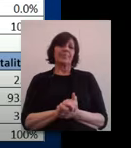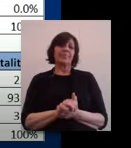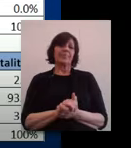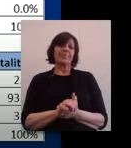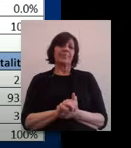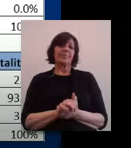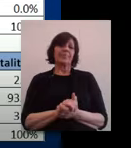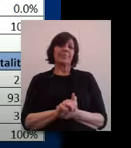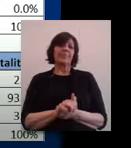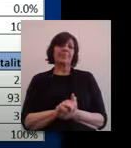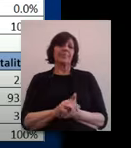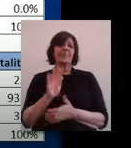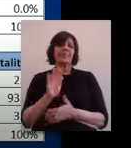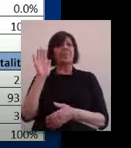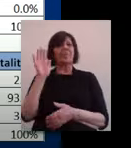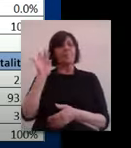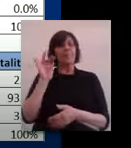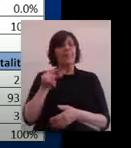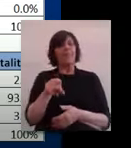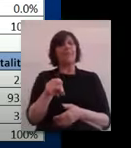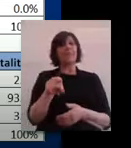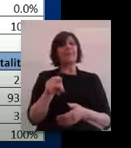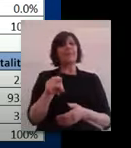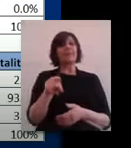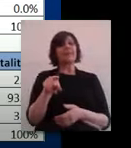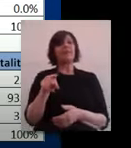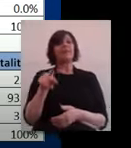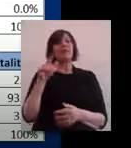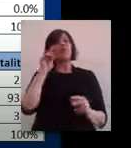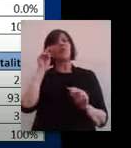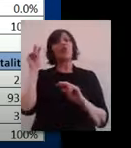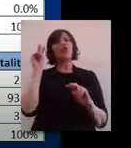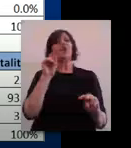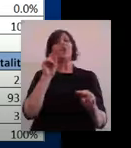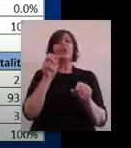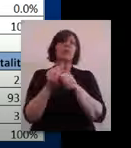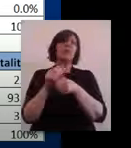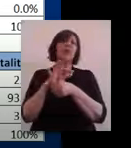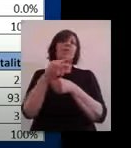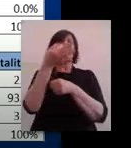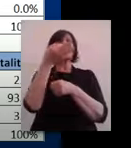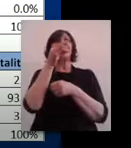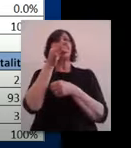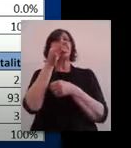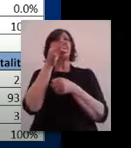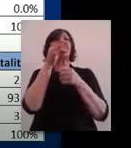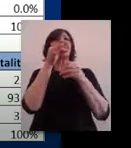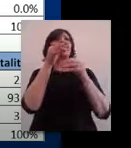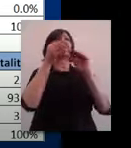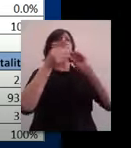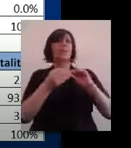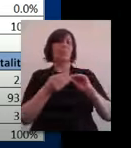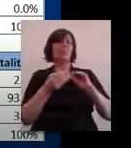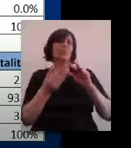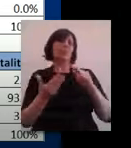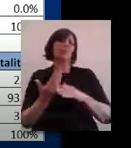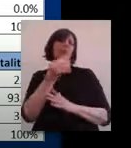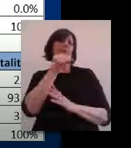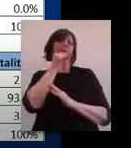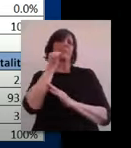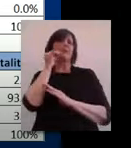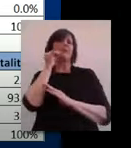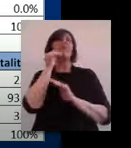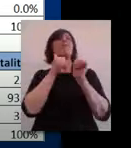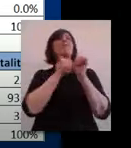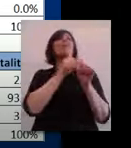So these data are looking at our COVID-19 cases through yesterday by race,